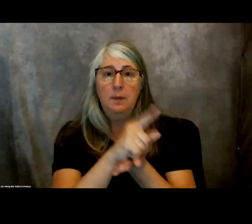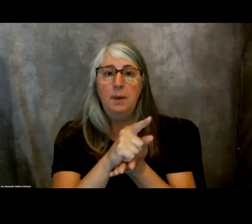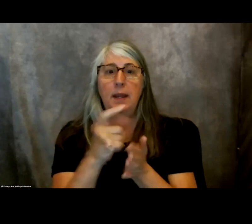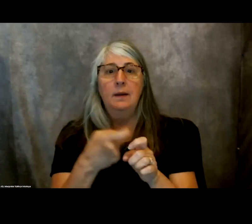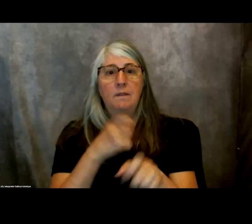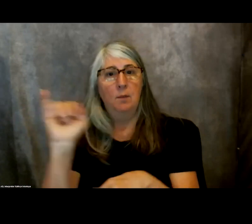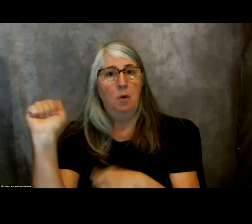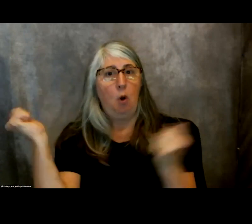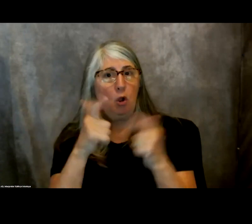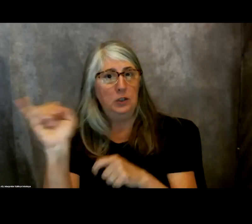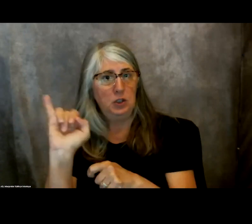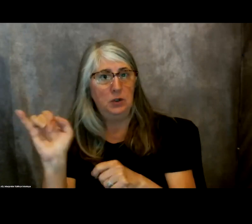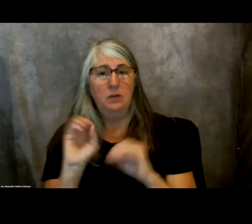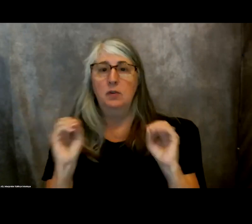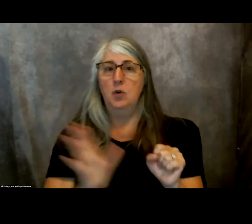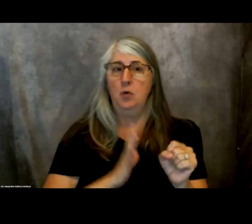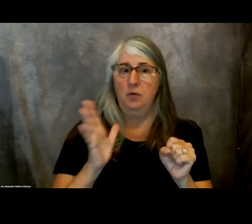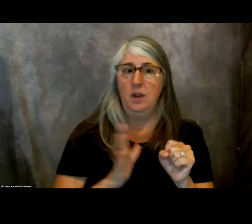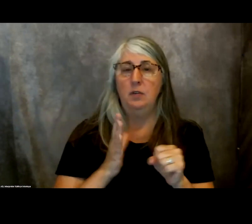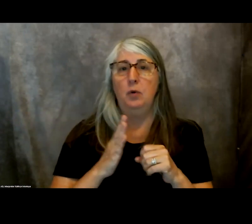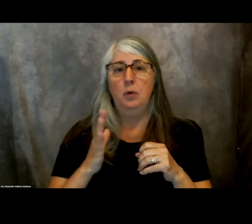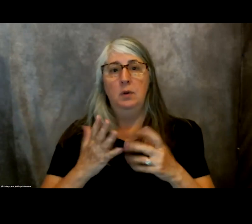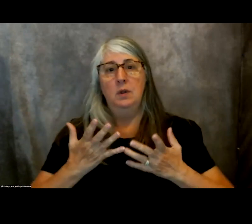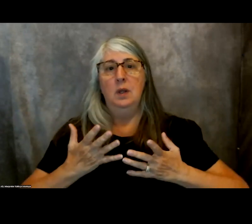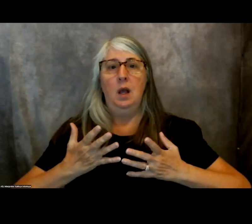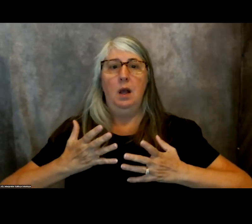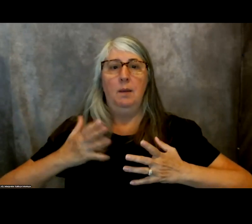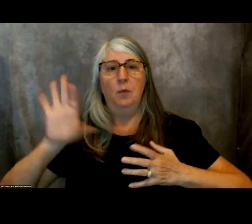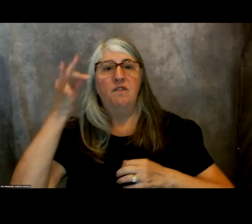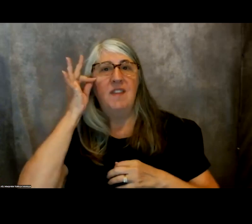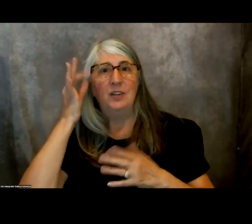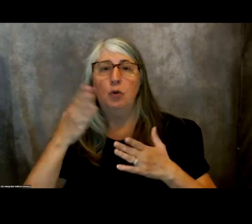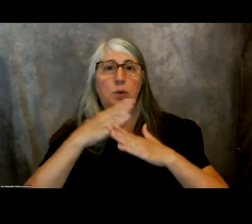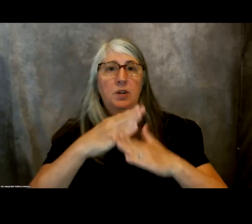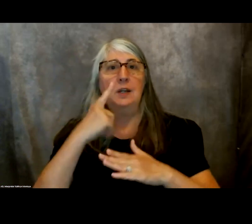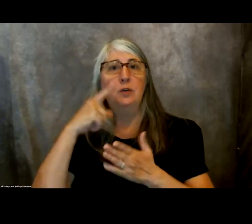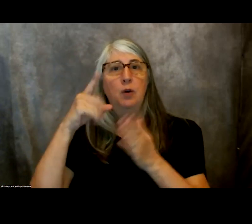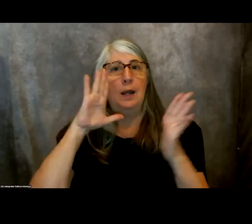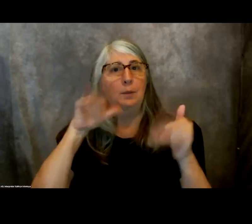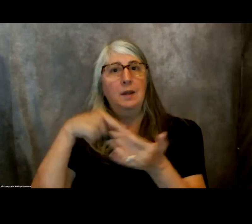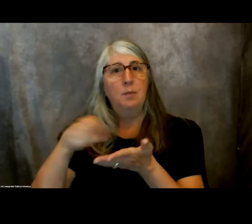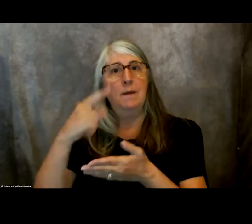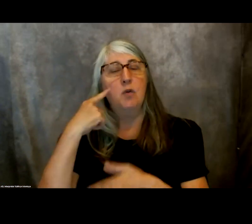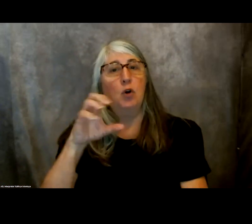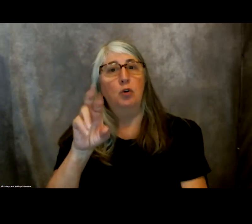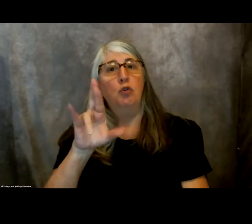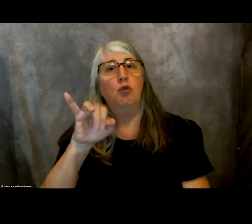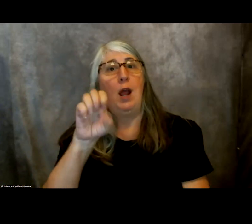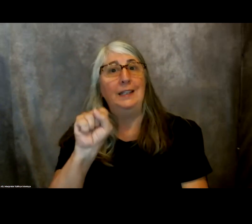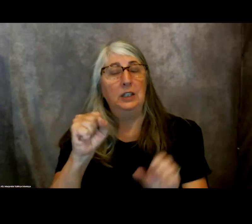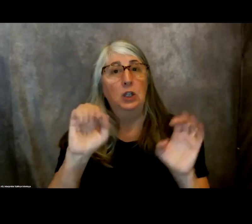There is no formal federal protection or expectations of payment for crisis services. However, there